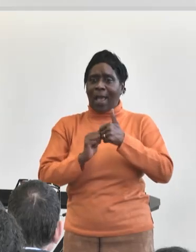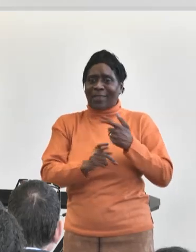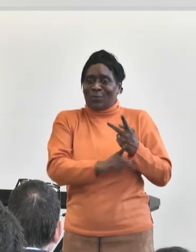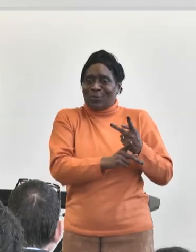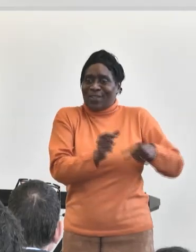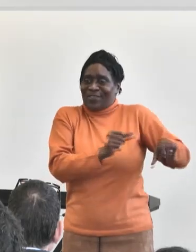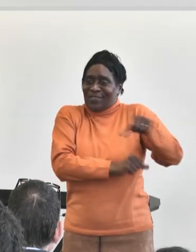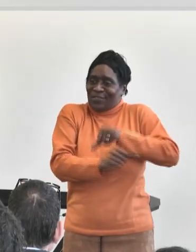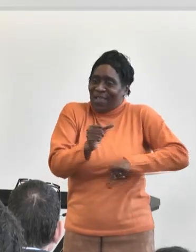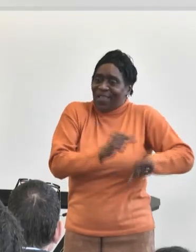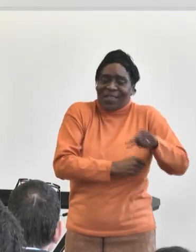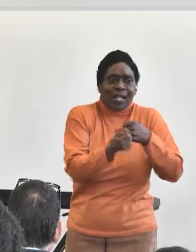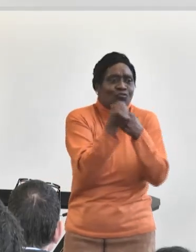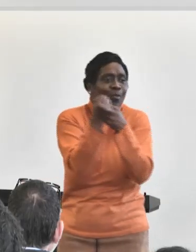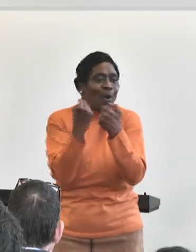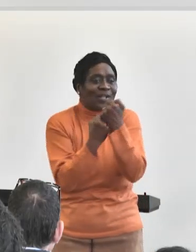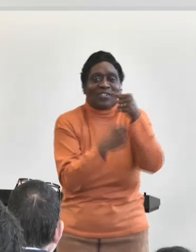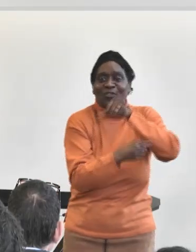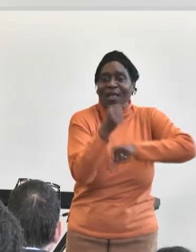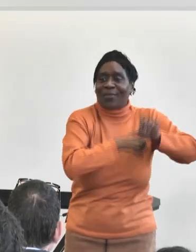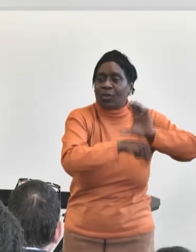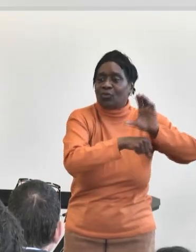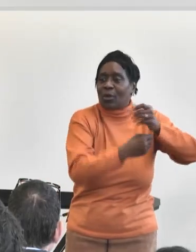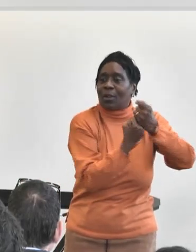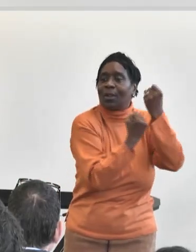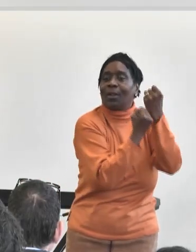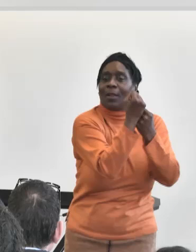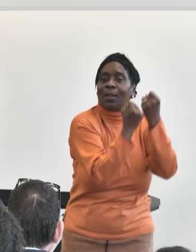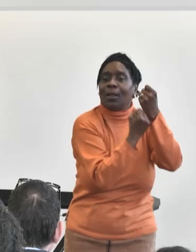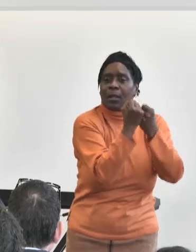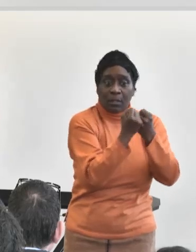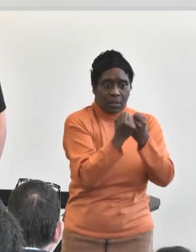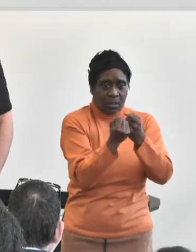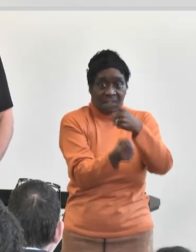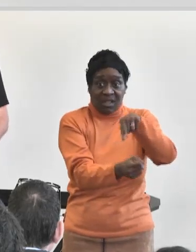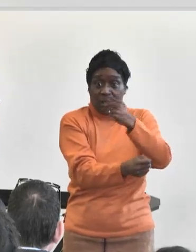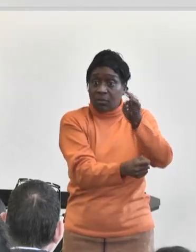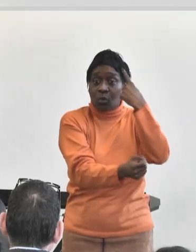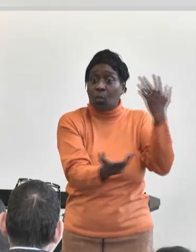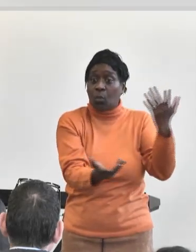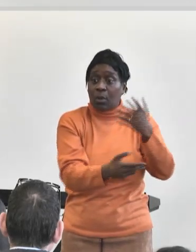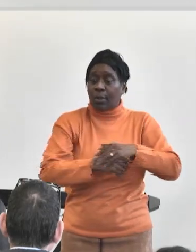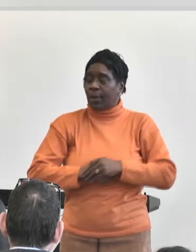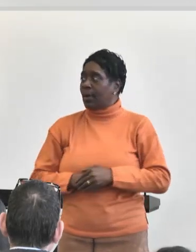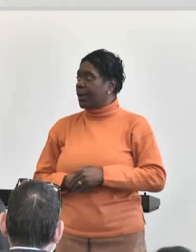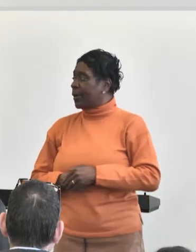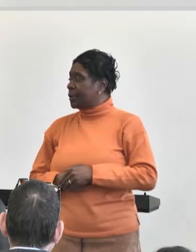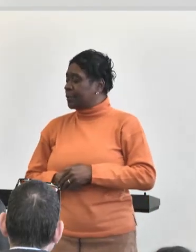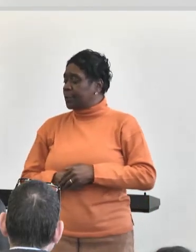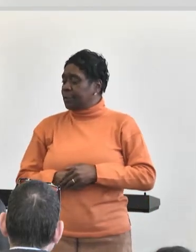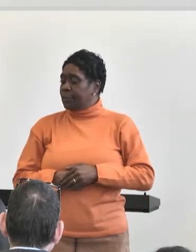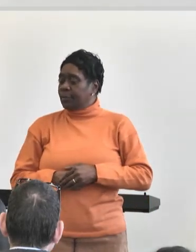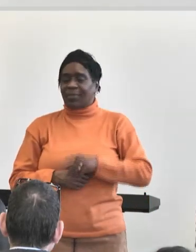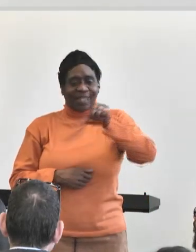each other's needs. Y sigue como que ellos trataban con las necesidades de los otros. You know what they understood? ¿Sabe qué fueron lo que ellos entendían?